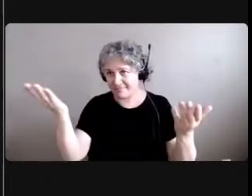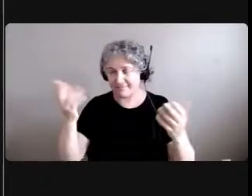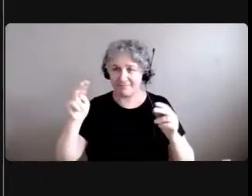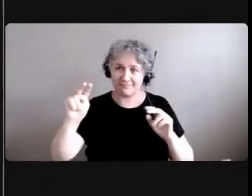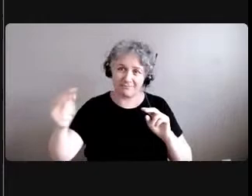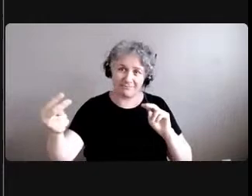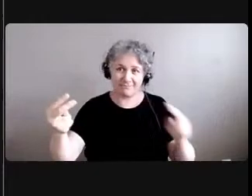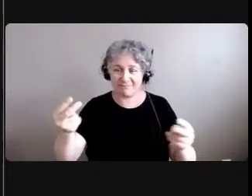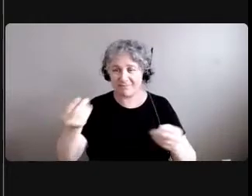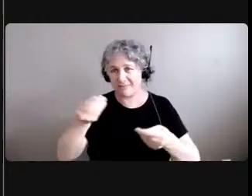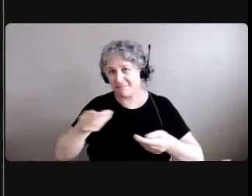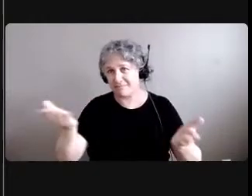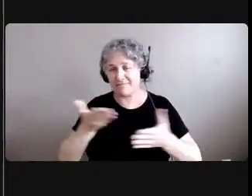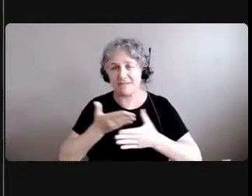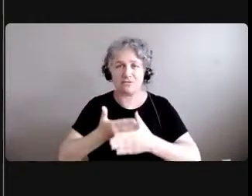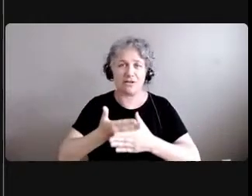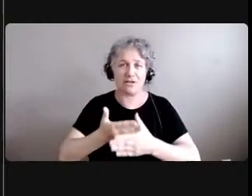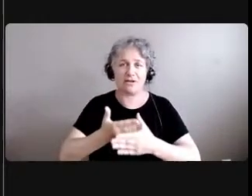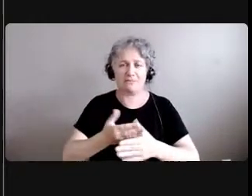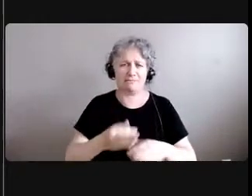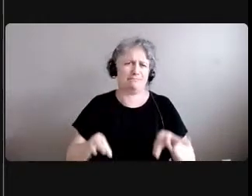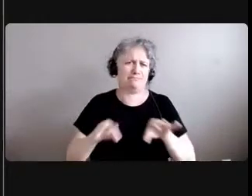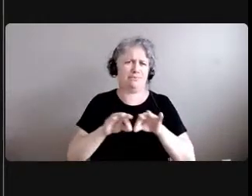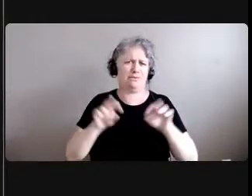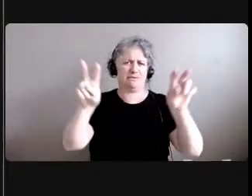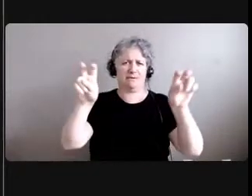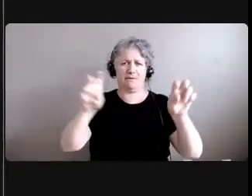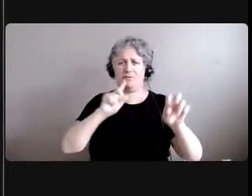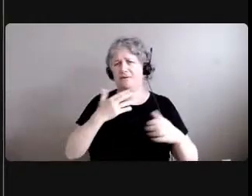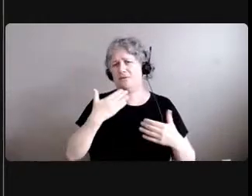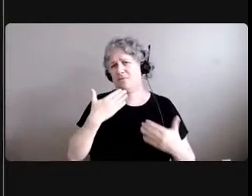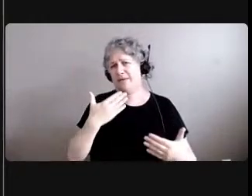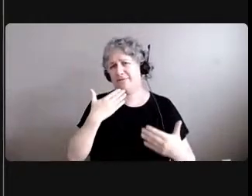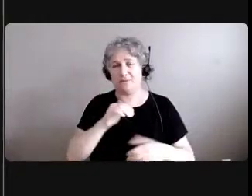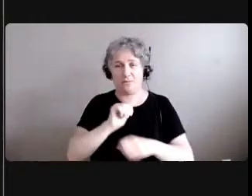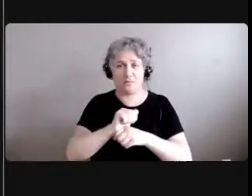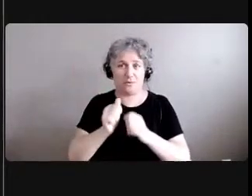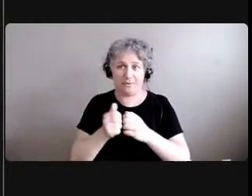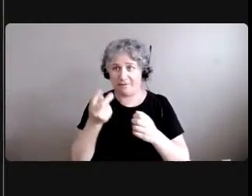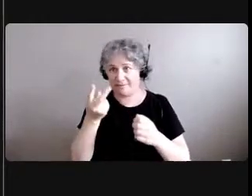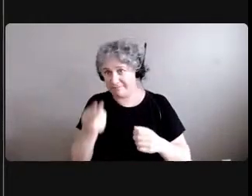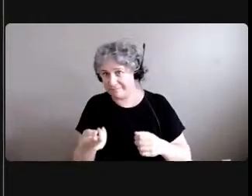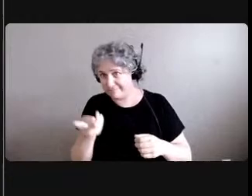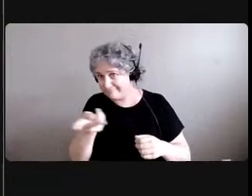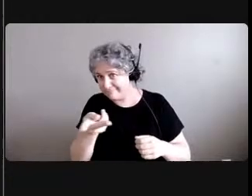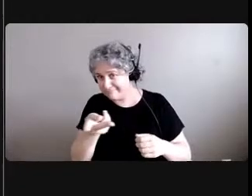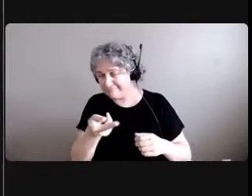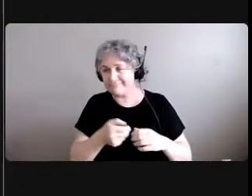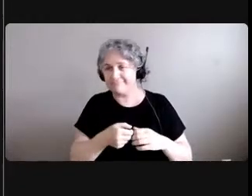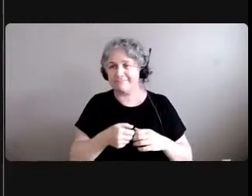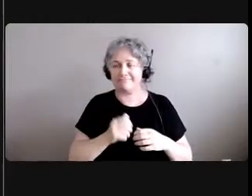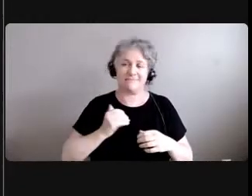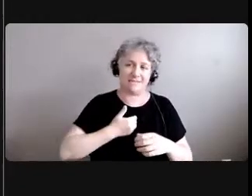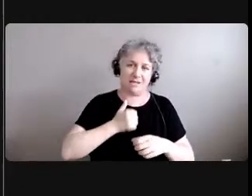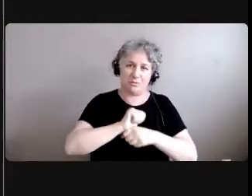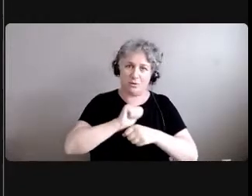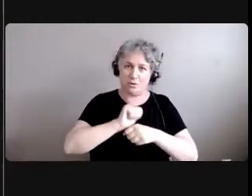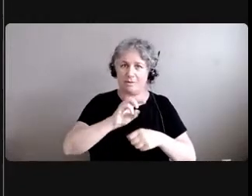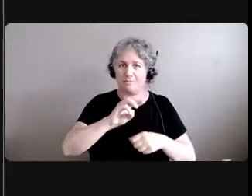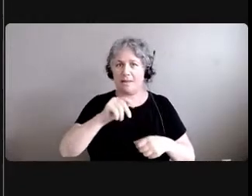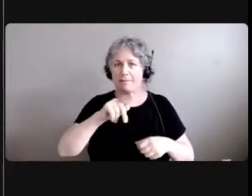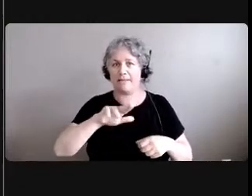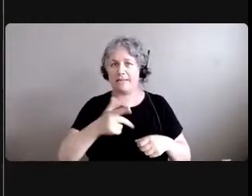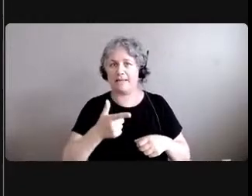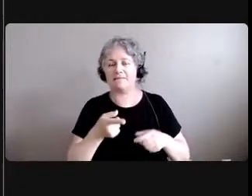this really important topic. I'm so grateful to be working with both of you through the work that we do, mapping at